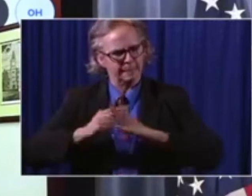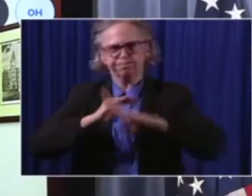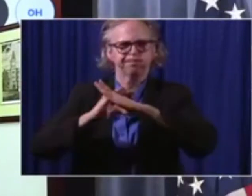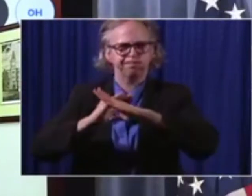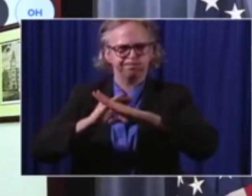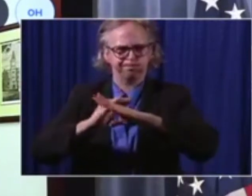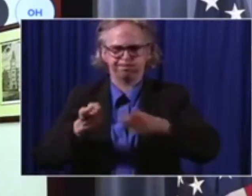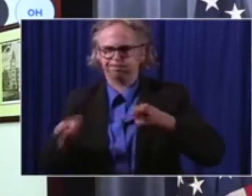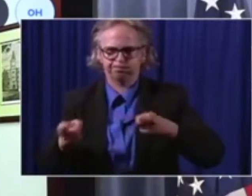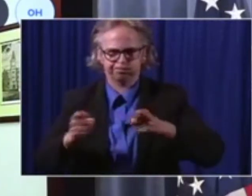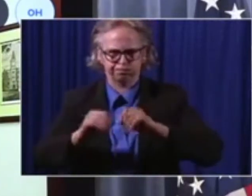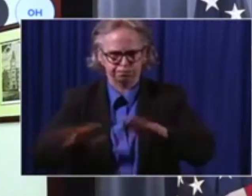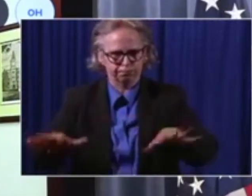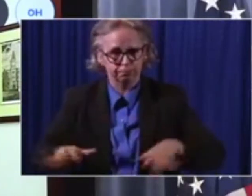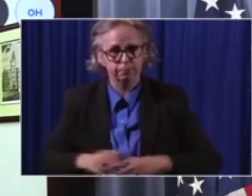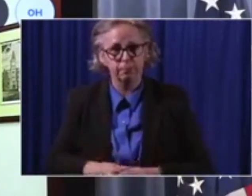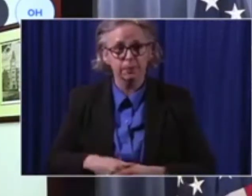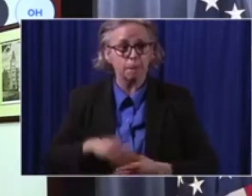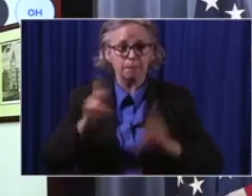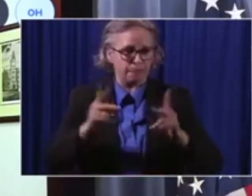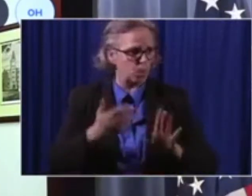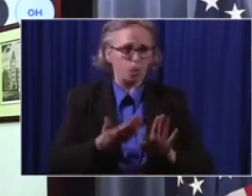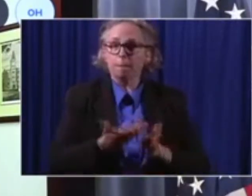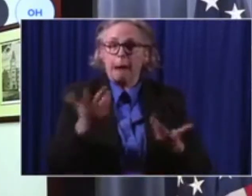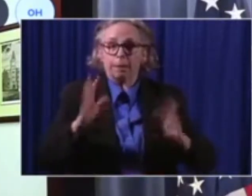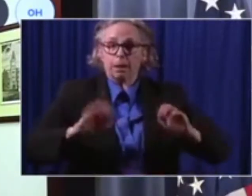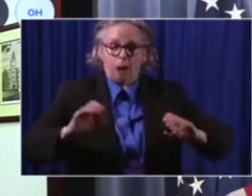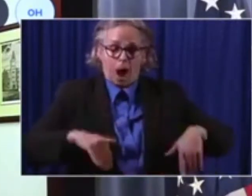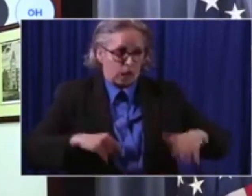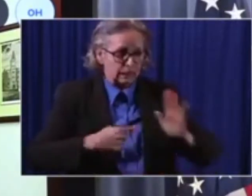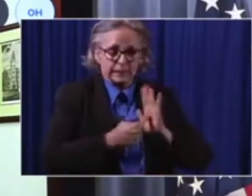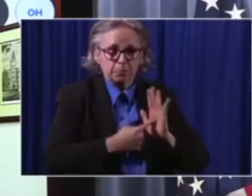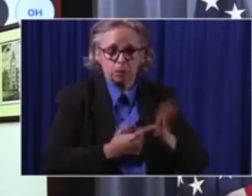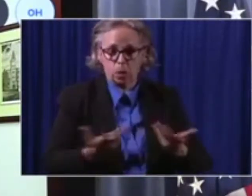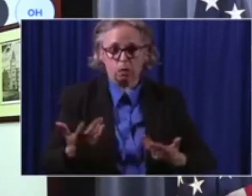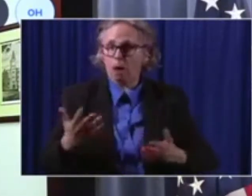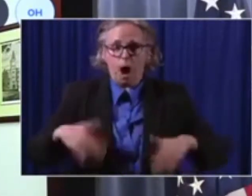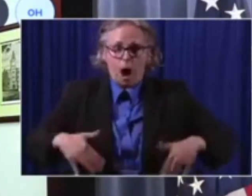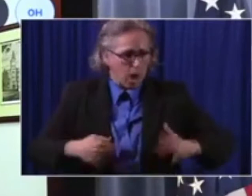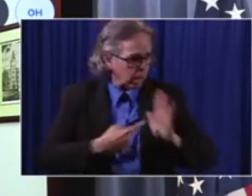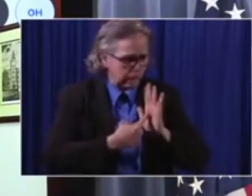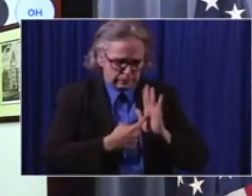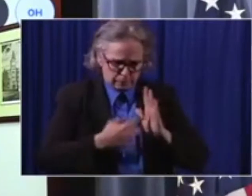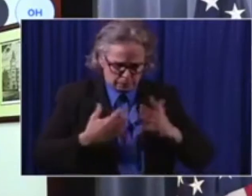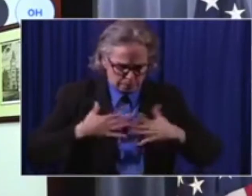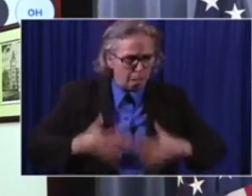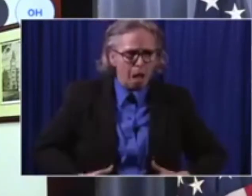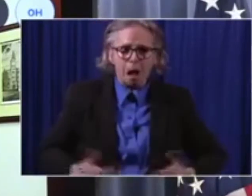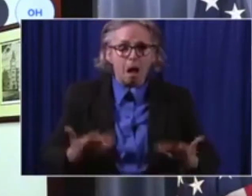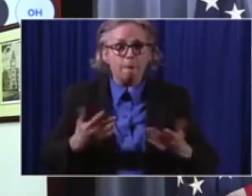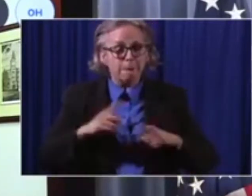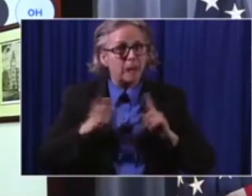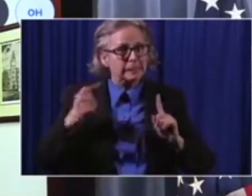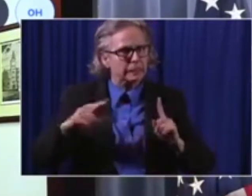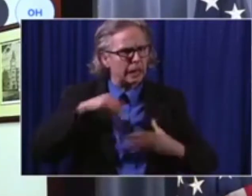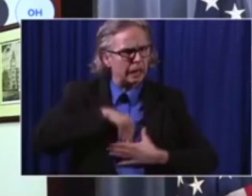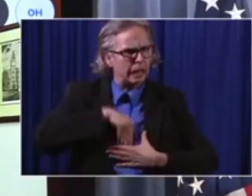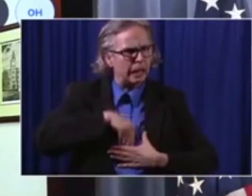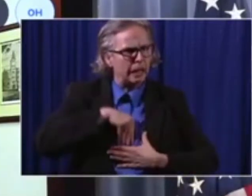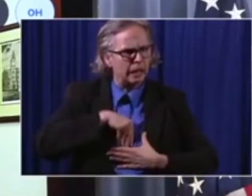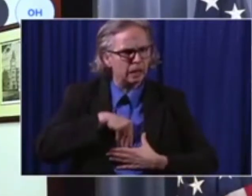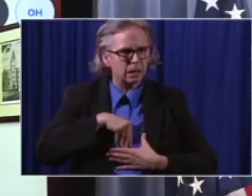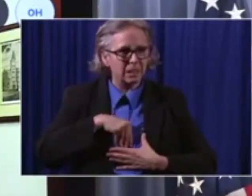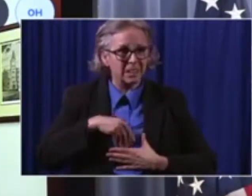some cases pre-symptomatic. So for up to 48 hours prior to developing symptoms, you could potentially infect other